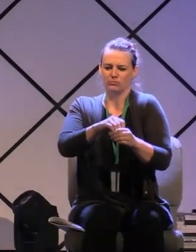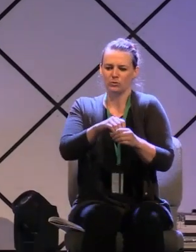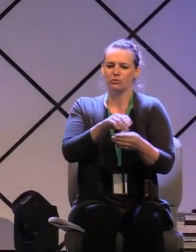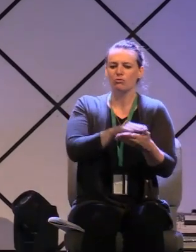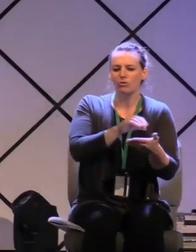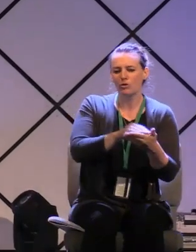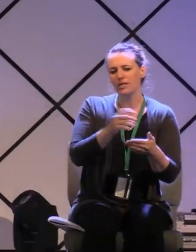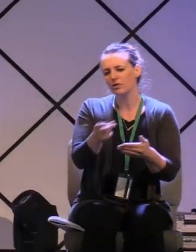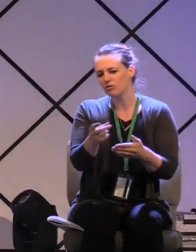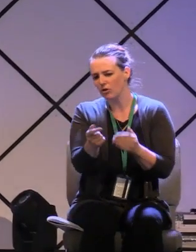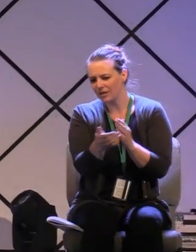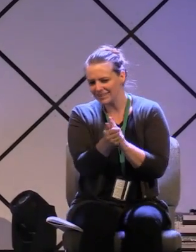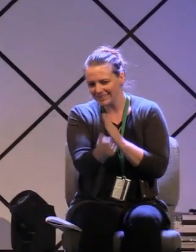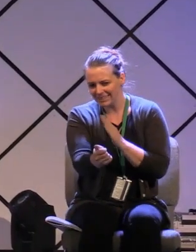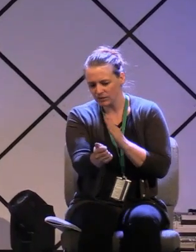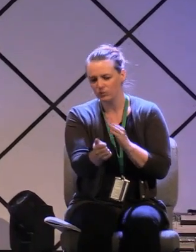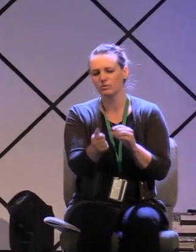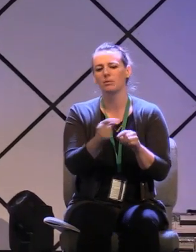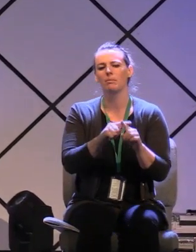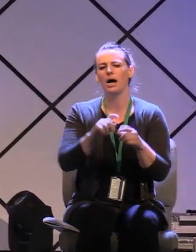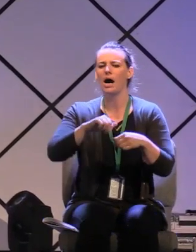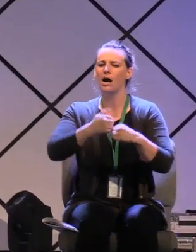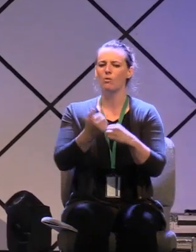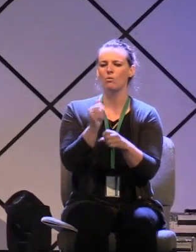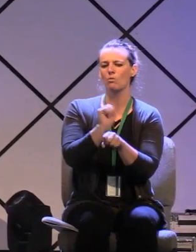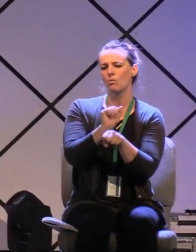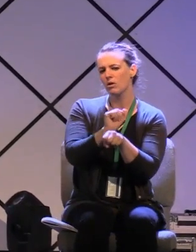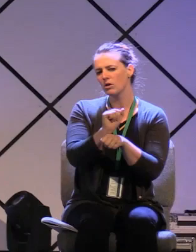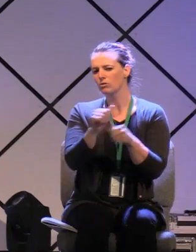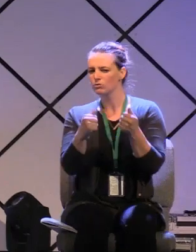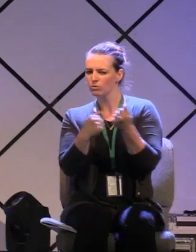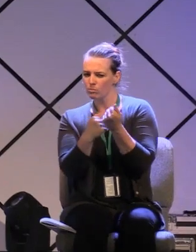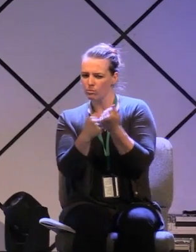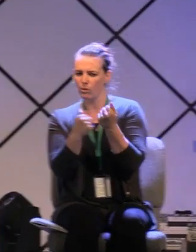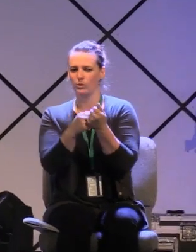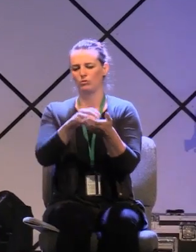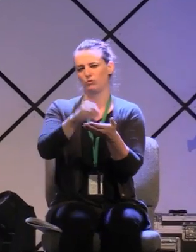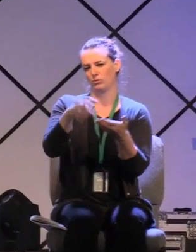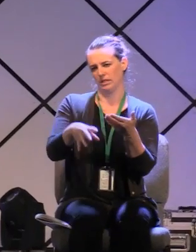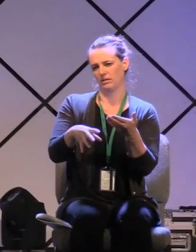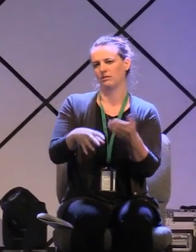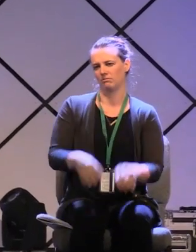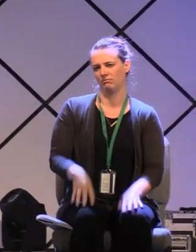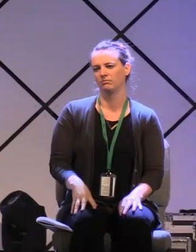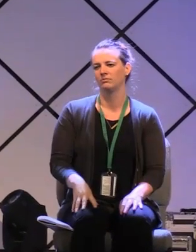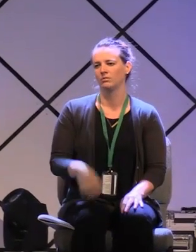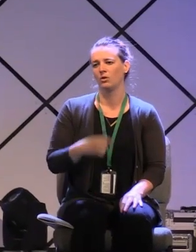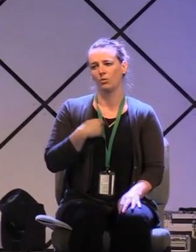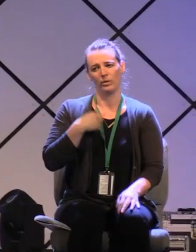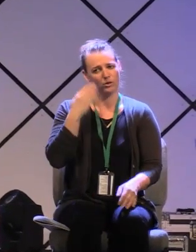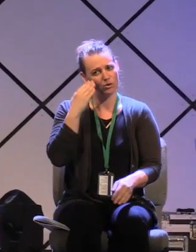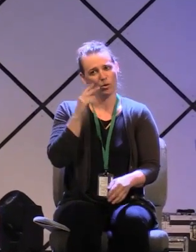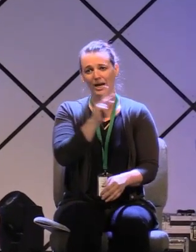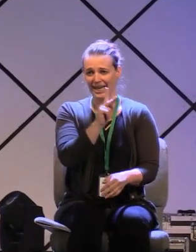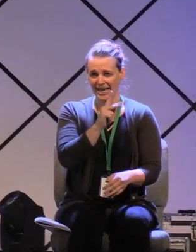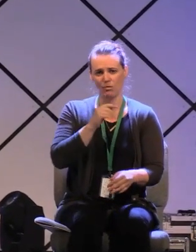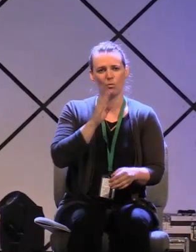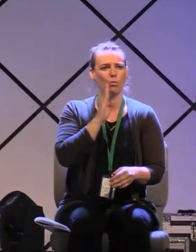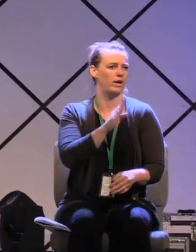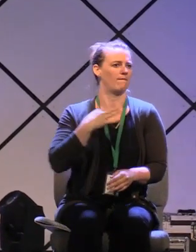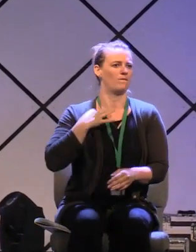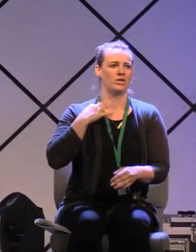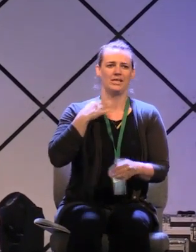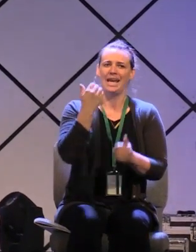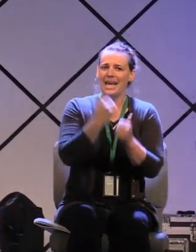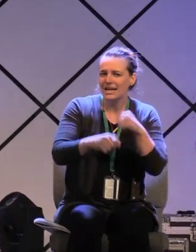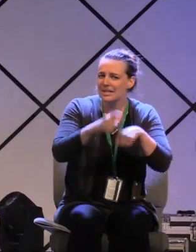dog training skills, but also how to work with and to support our students. We can count on Kate to volunteer for every opportunity that